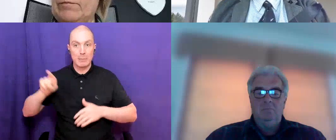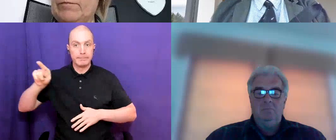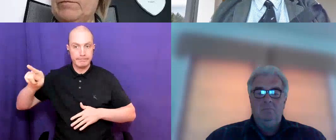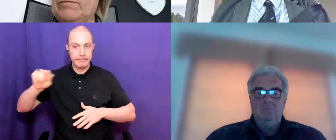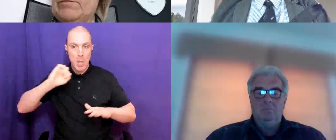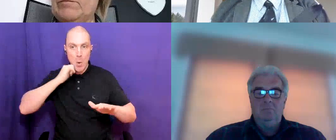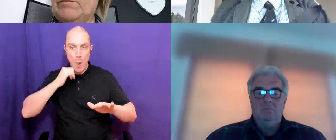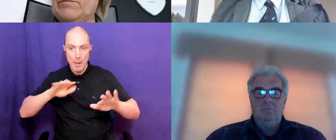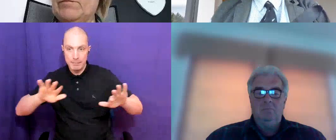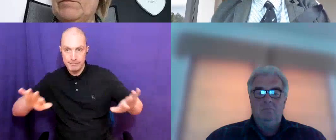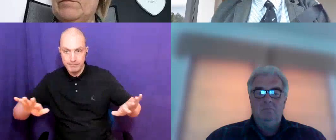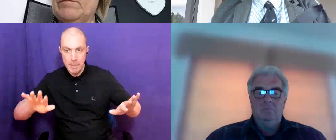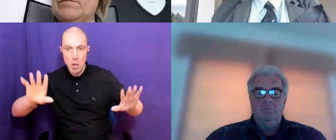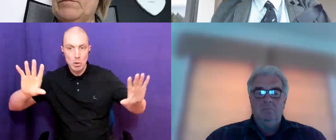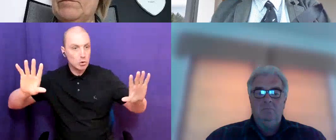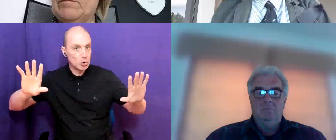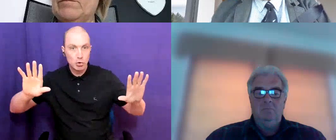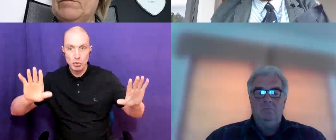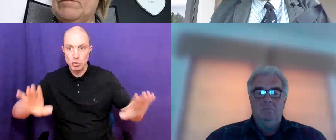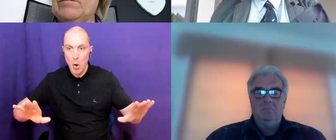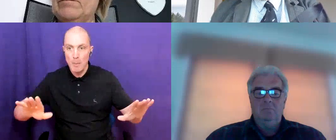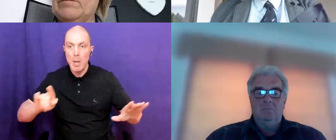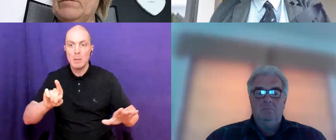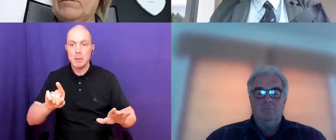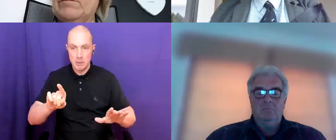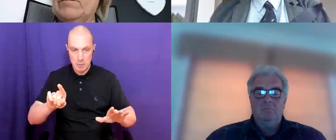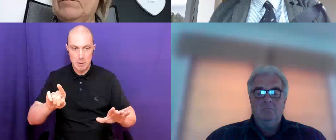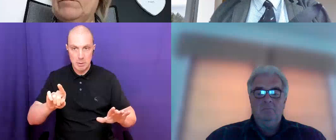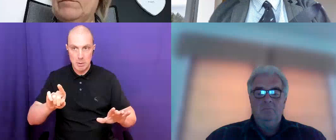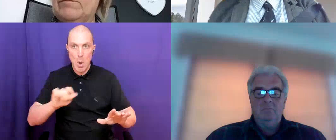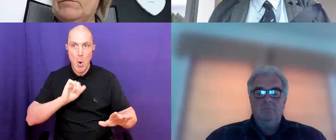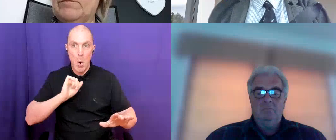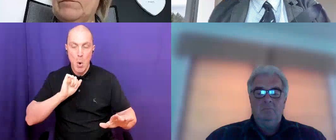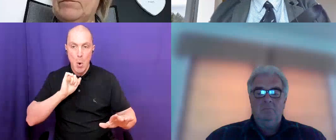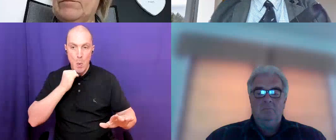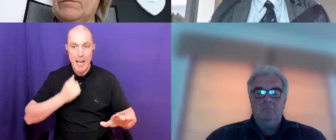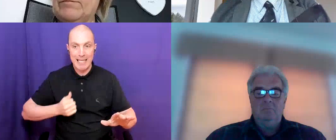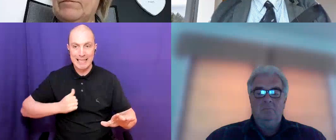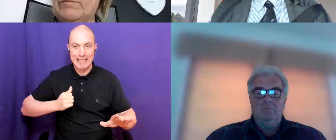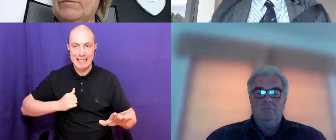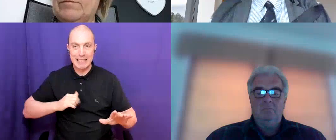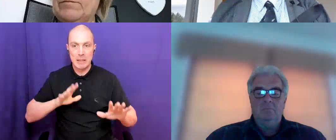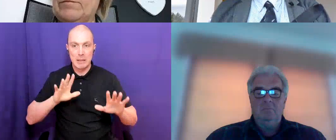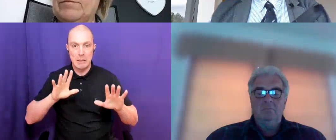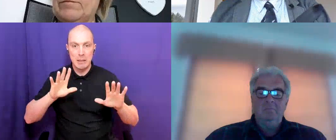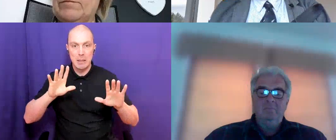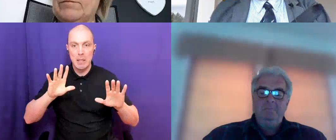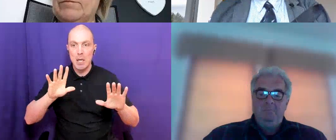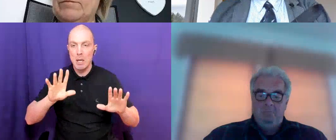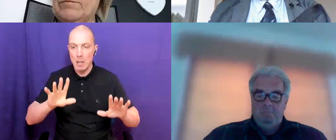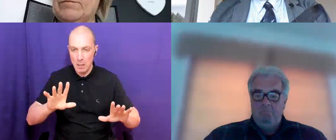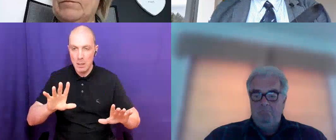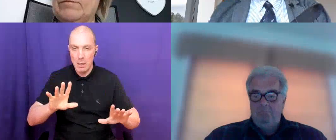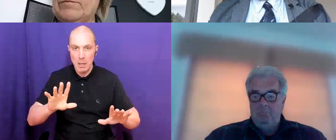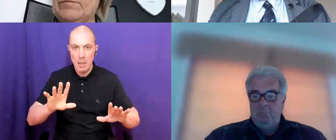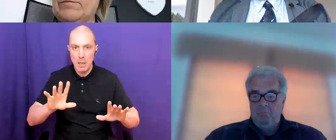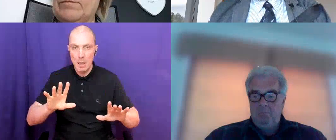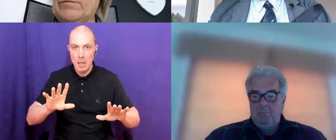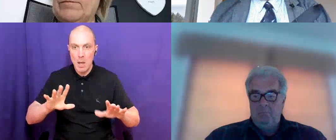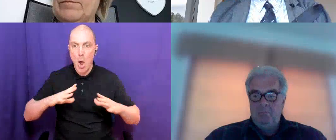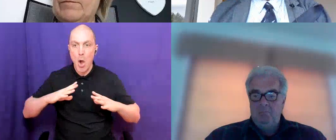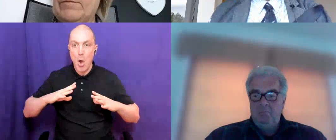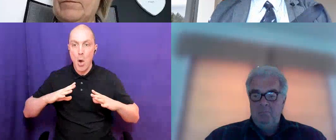I'll also stop at natural breakpoints as we go through the presentation to provide an opportunity for any questions that